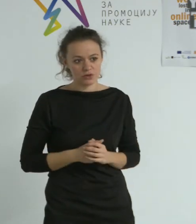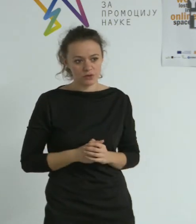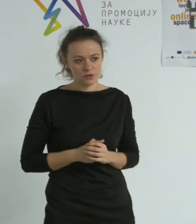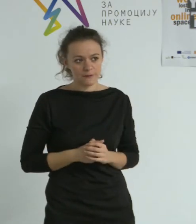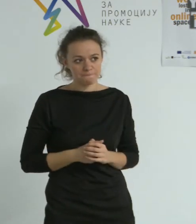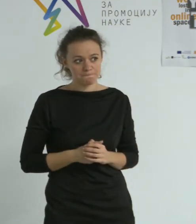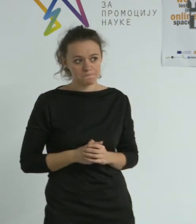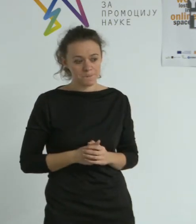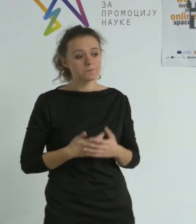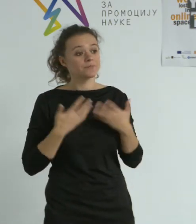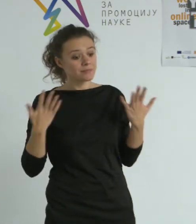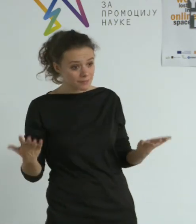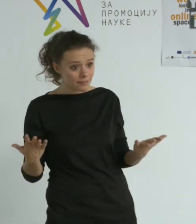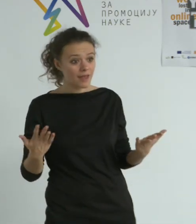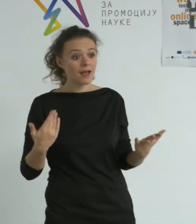Although I